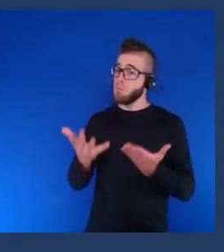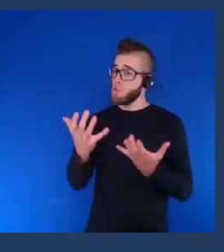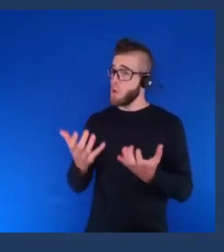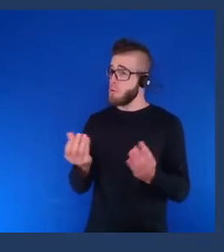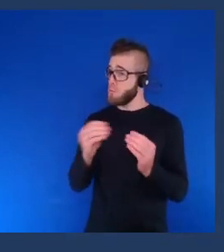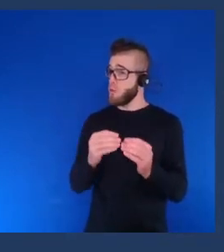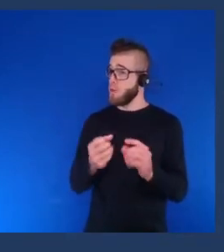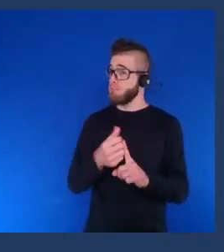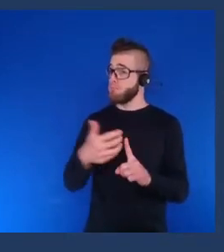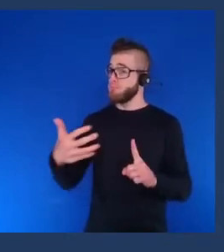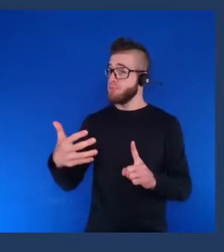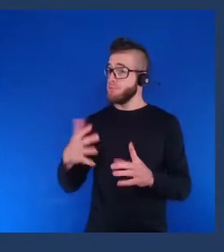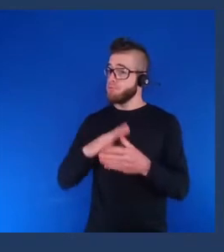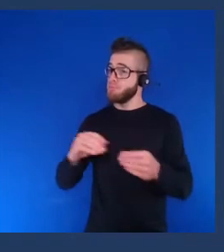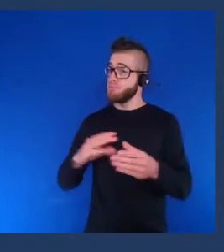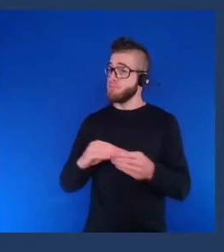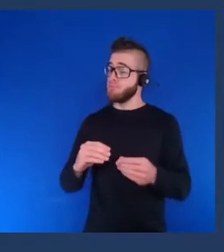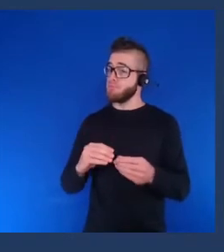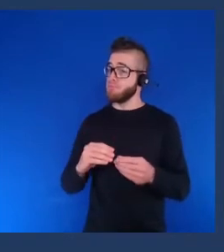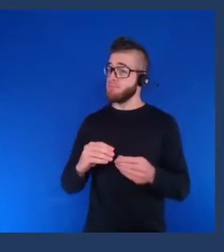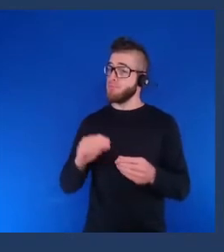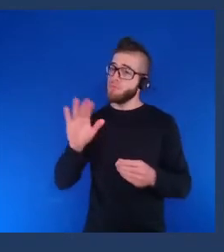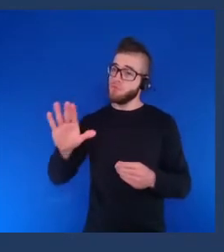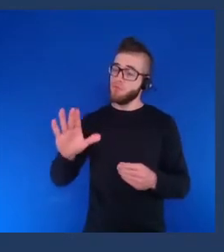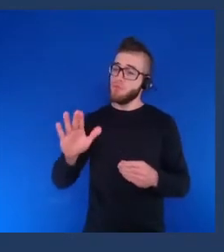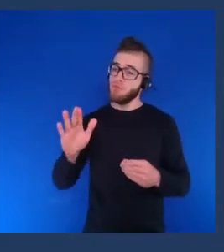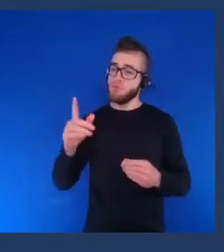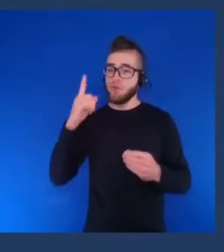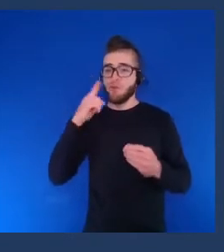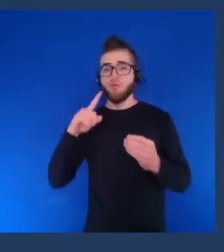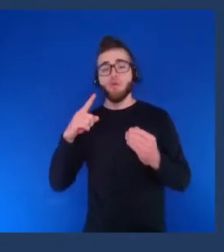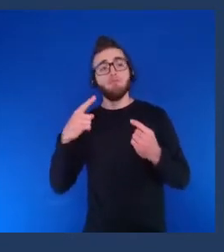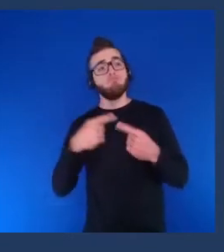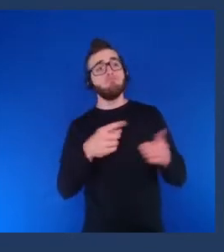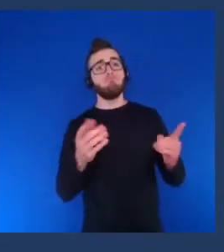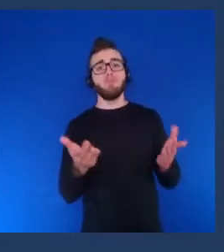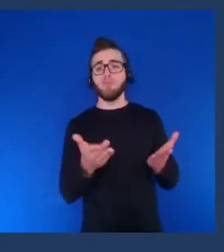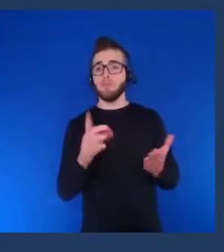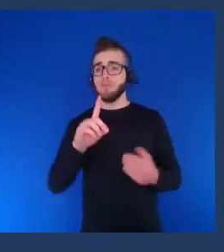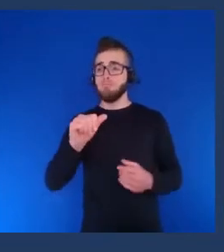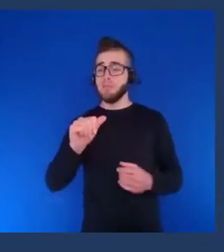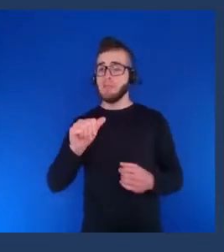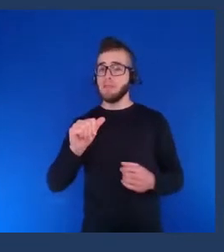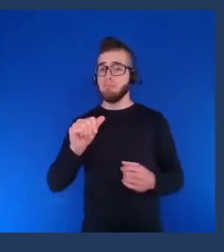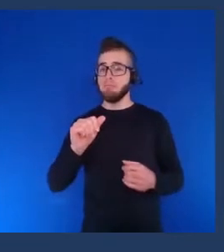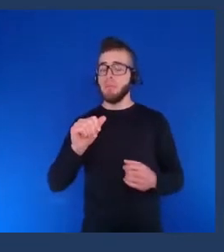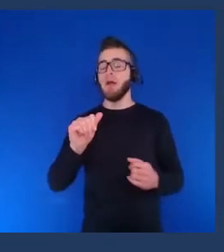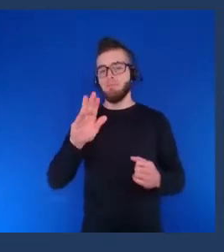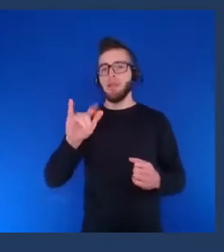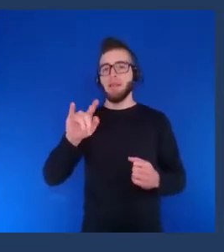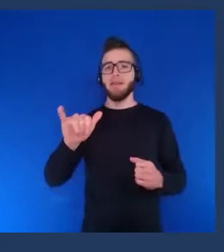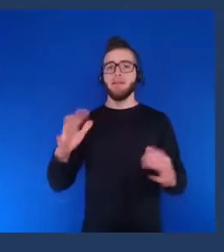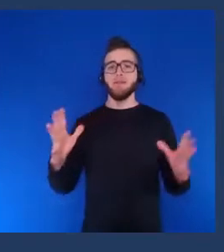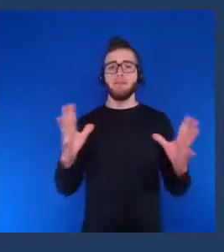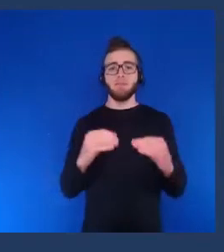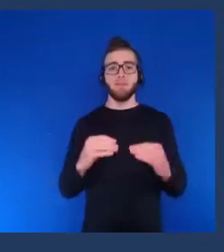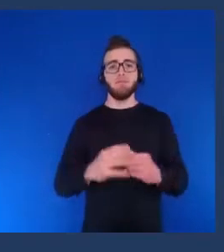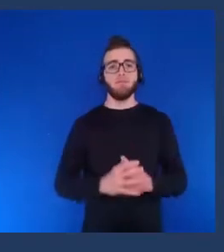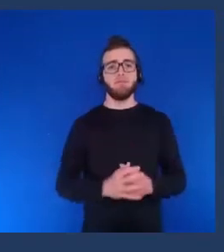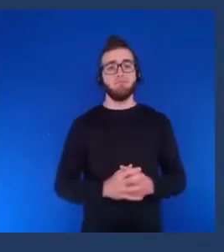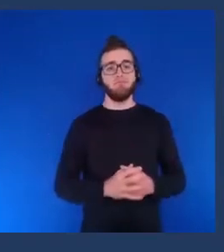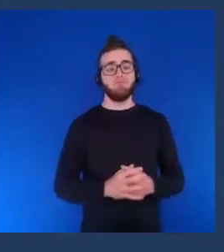you're bringing here today to the Ability Summit? Yeah, and this is one of those moments I've thought about literally for